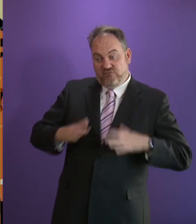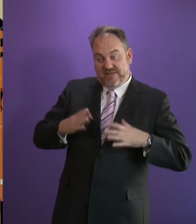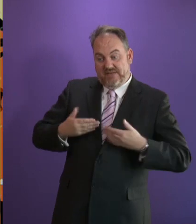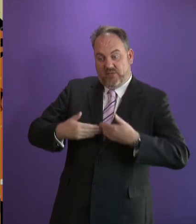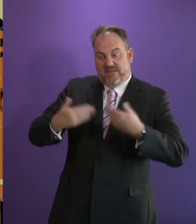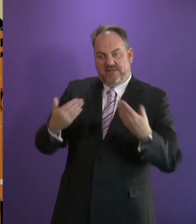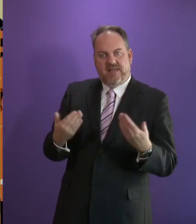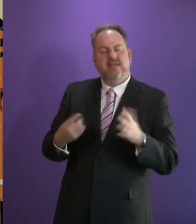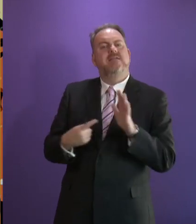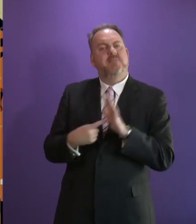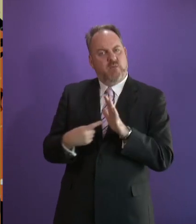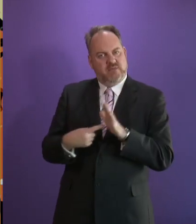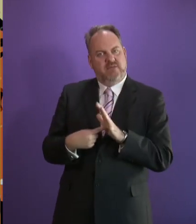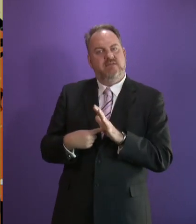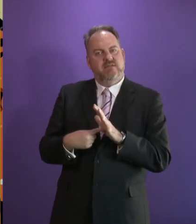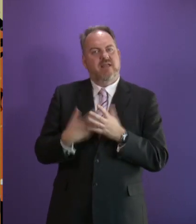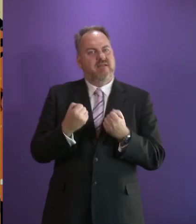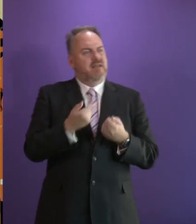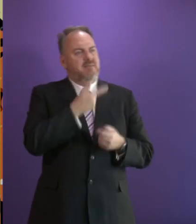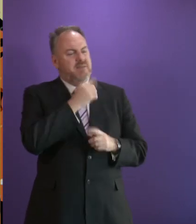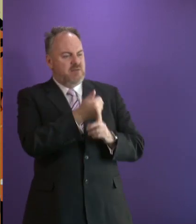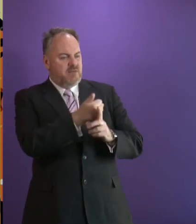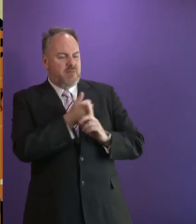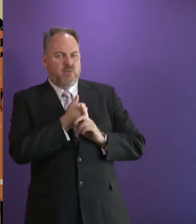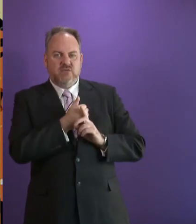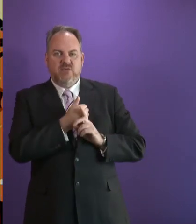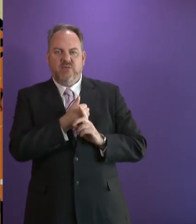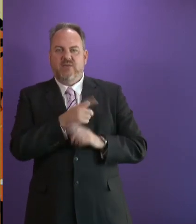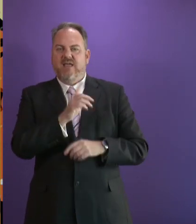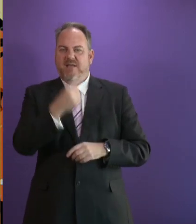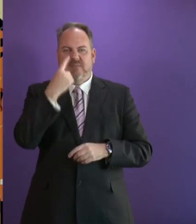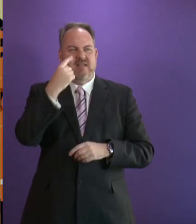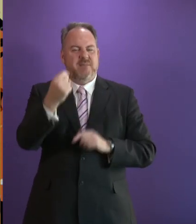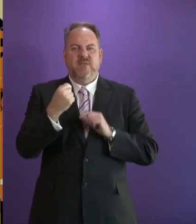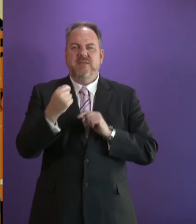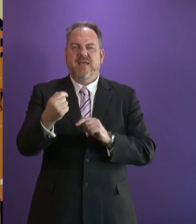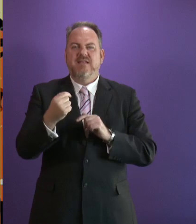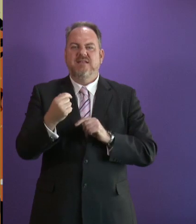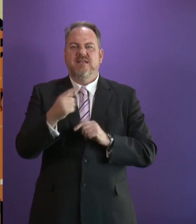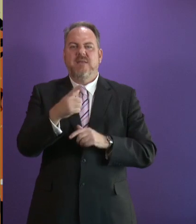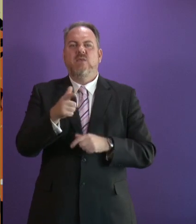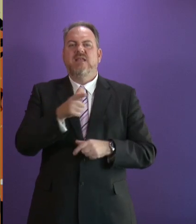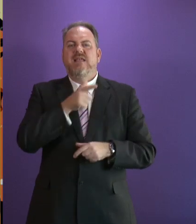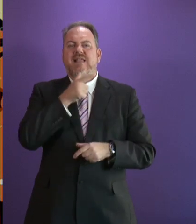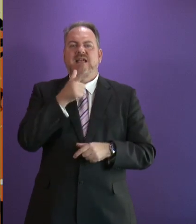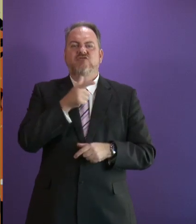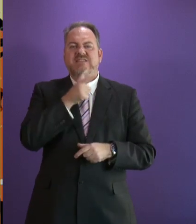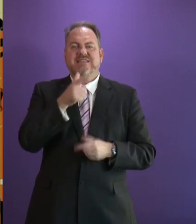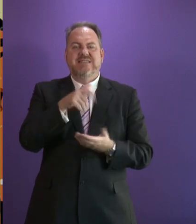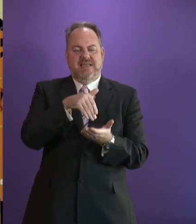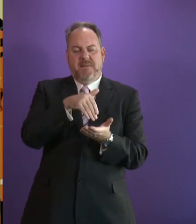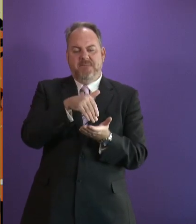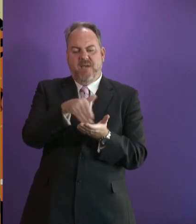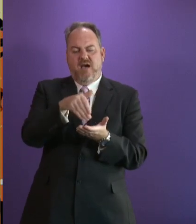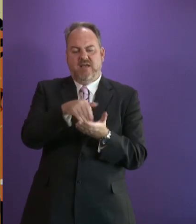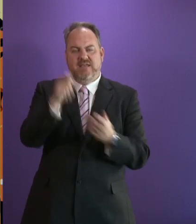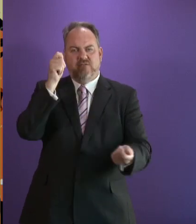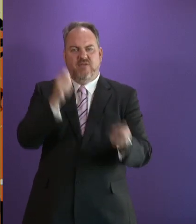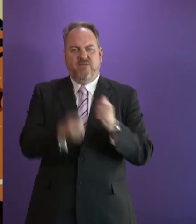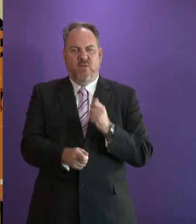good people who give you the confidence to debate, and I don't know why this comes to mind, but electricity market reform, for example. We're not going to